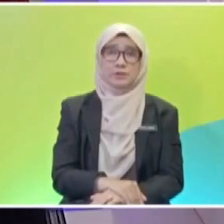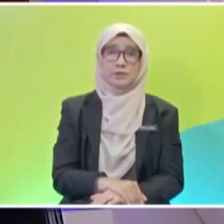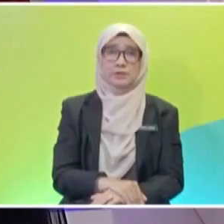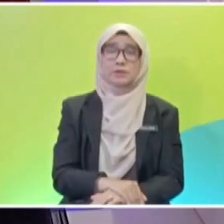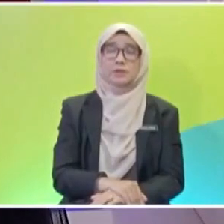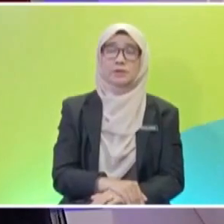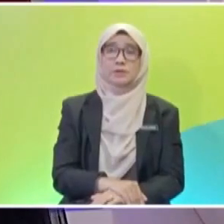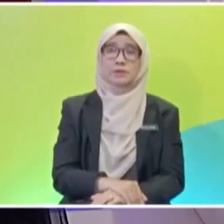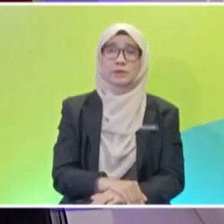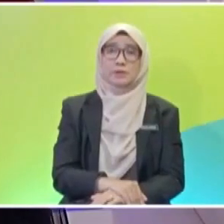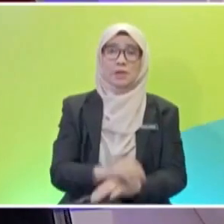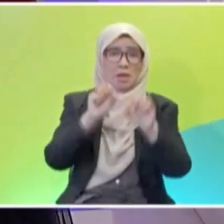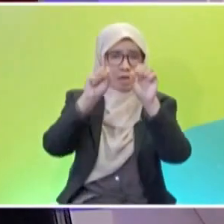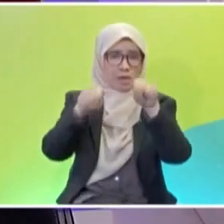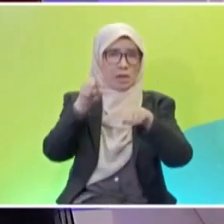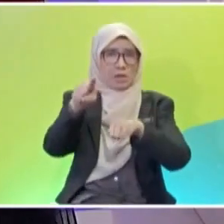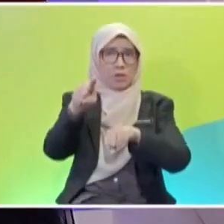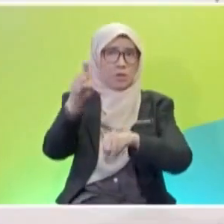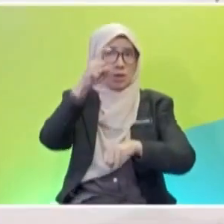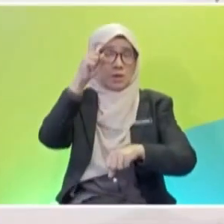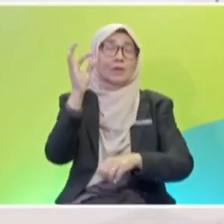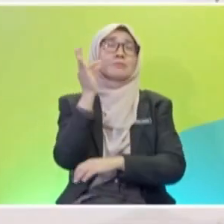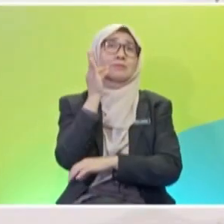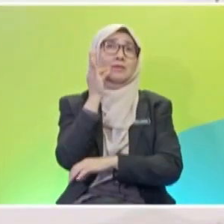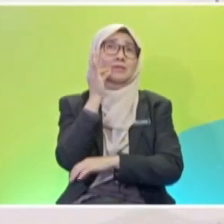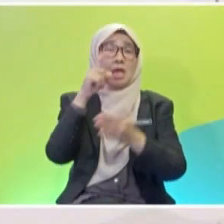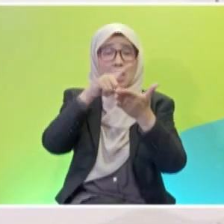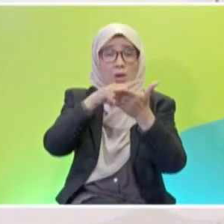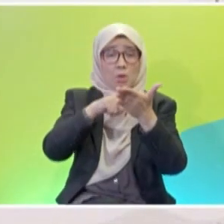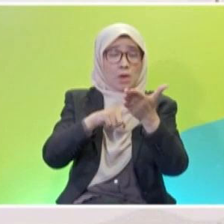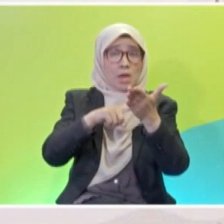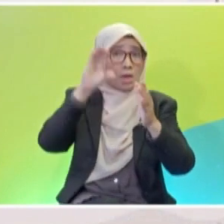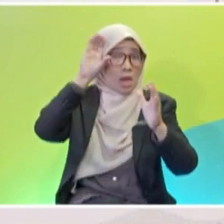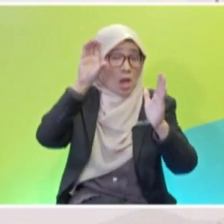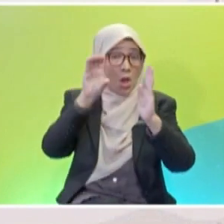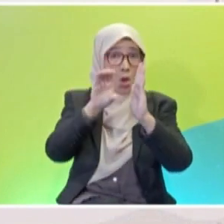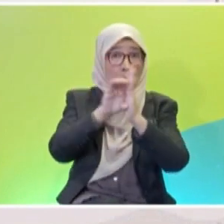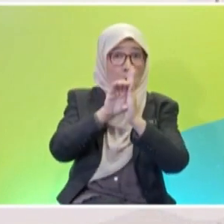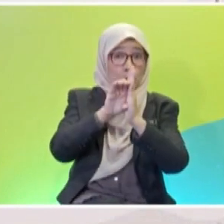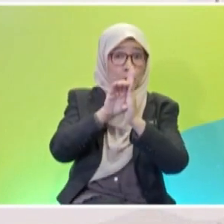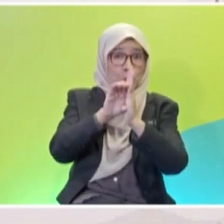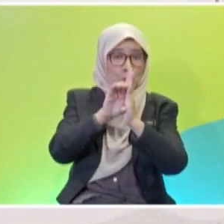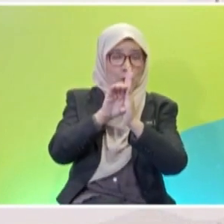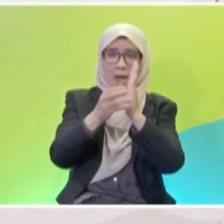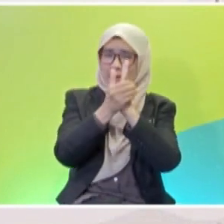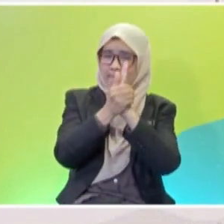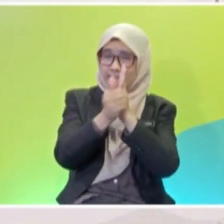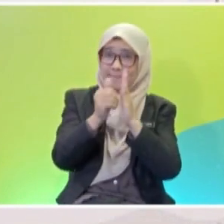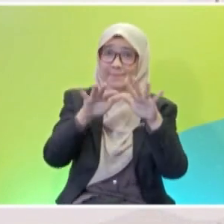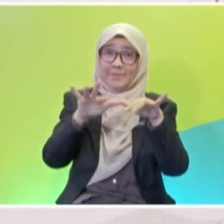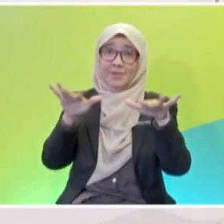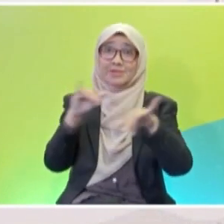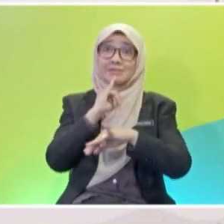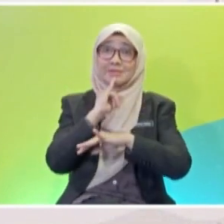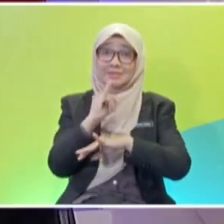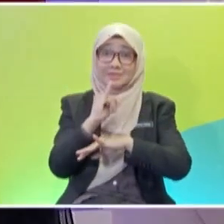repeat the question again. Can you guess what photo manipulation is? So from that question itself, we've